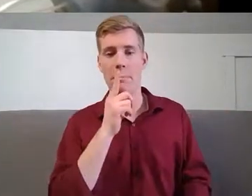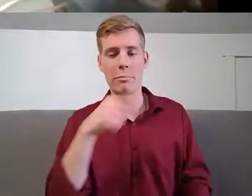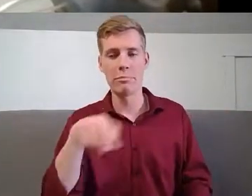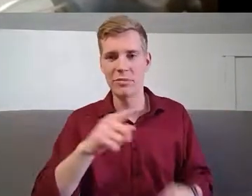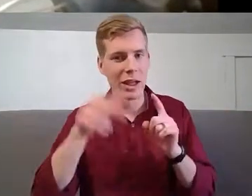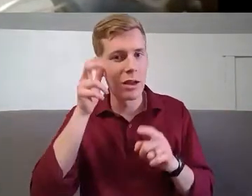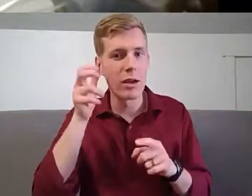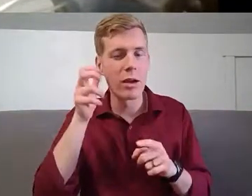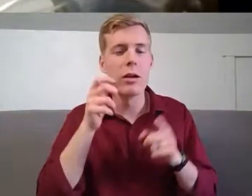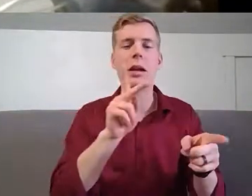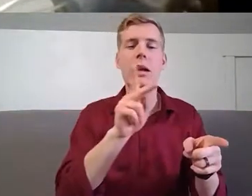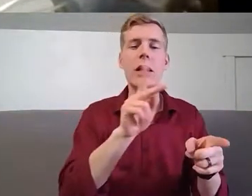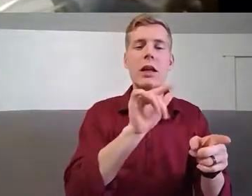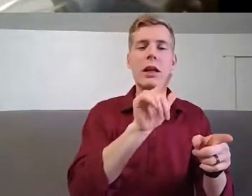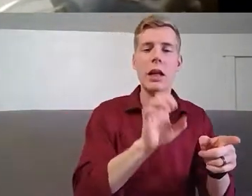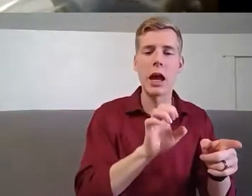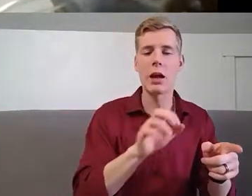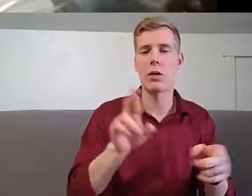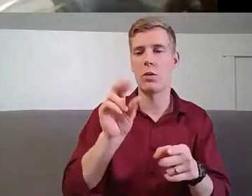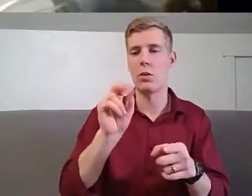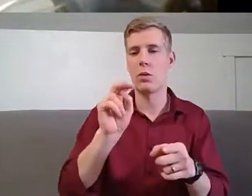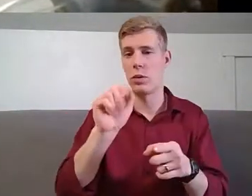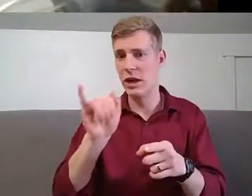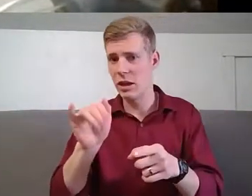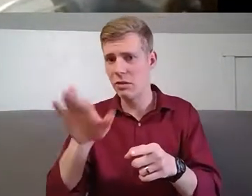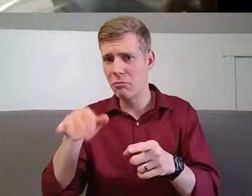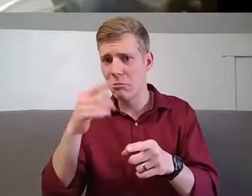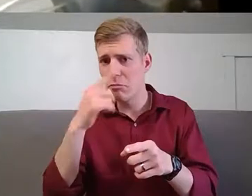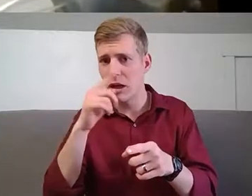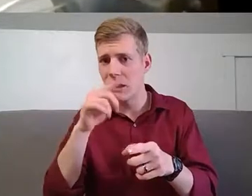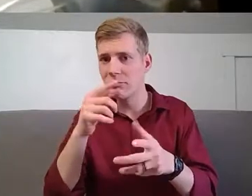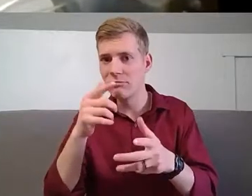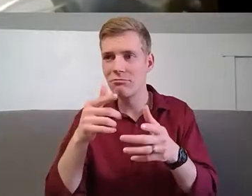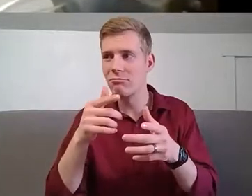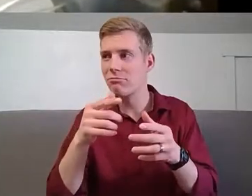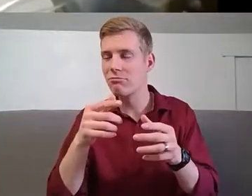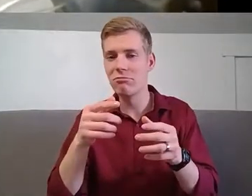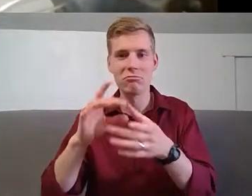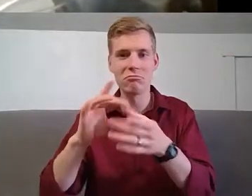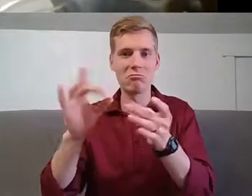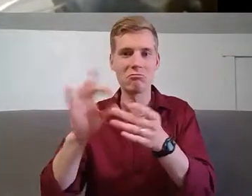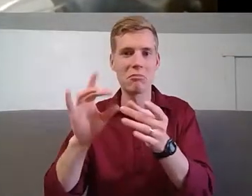or Ronay, will you unmute yourself and talk about some of the other things for connection?